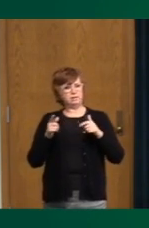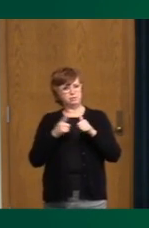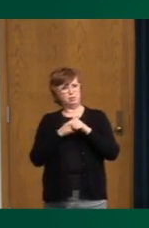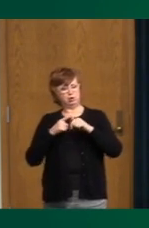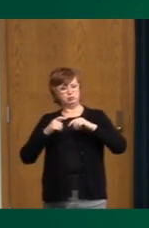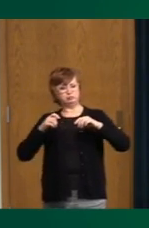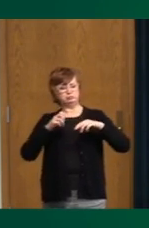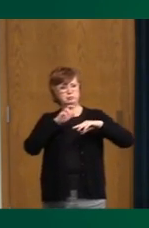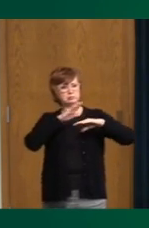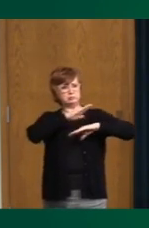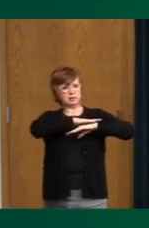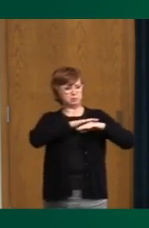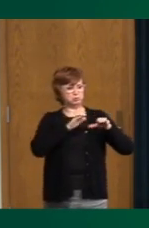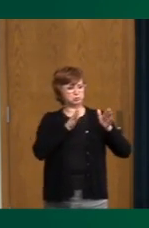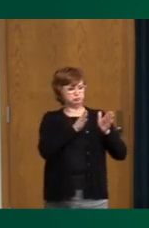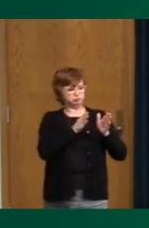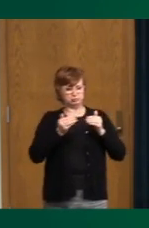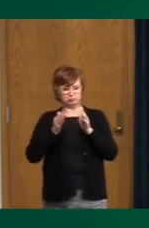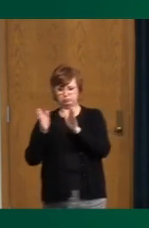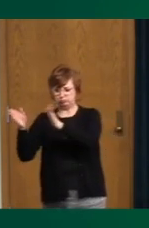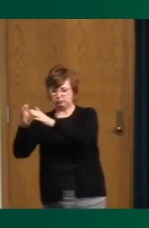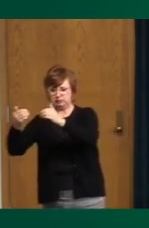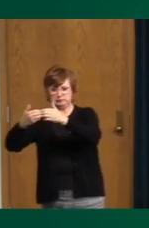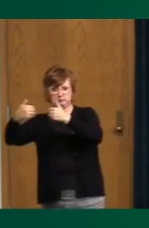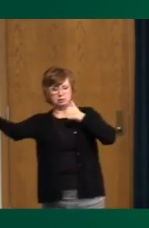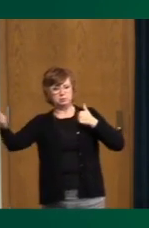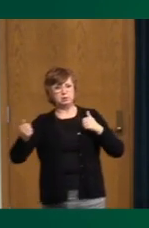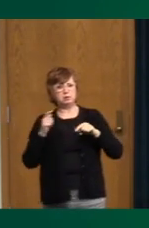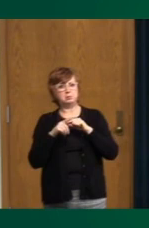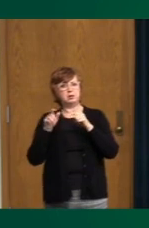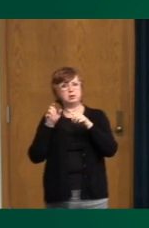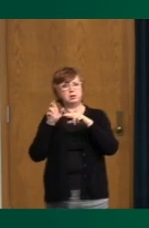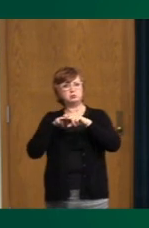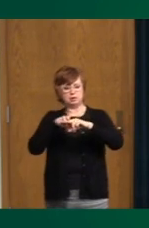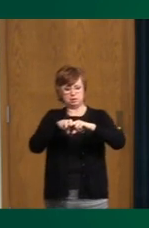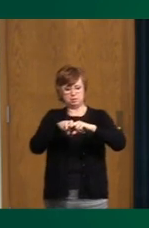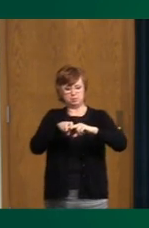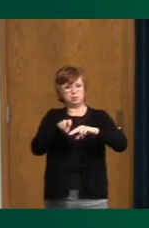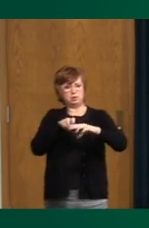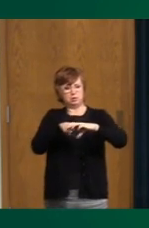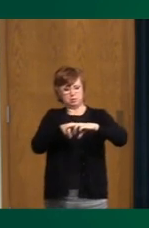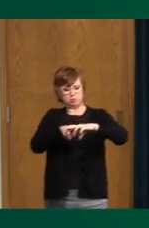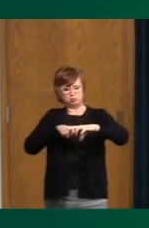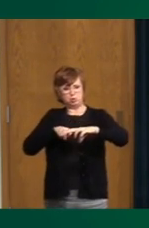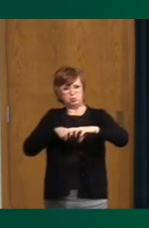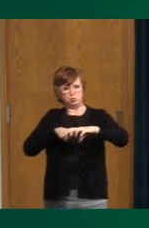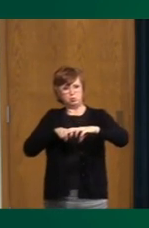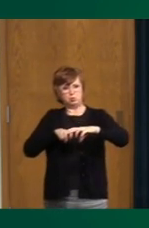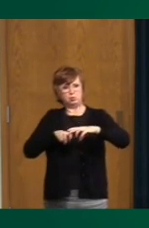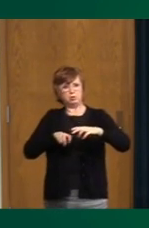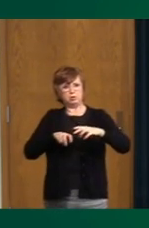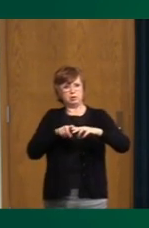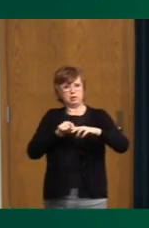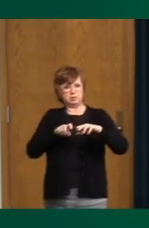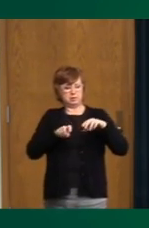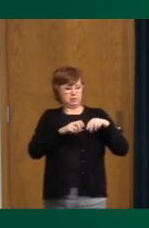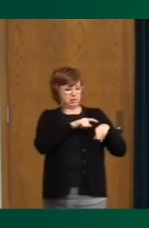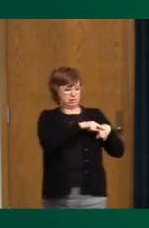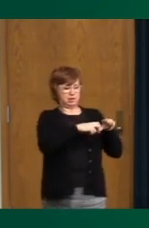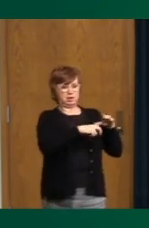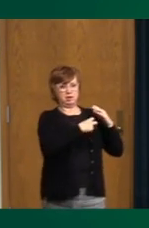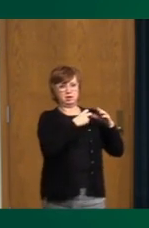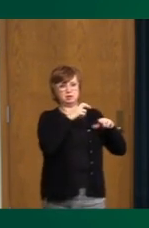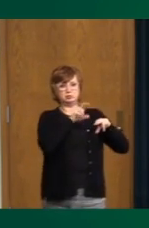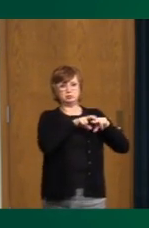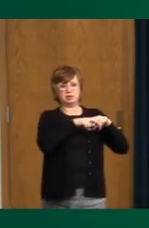if you're going out with 4 friends who are not part of your household, it looks odd, but we have to do it. Walk in